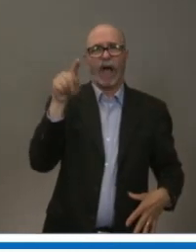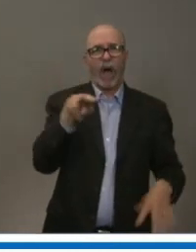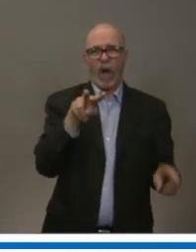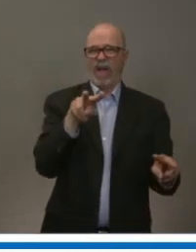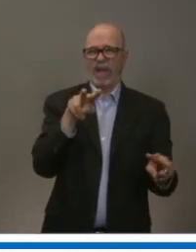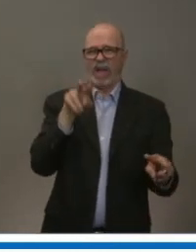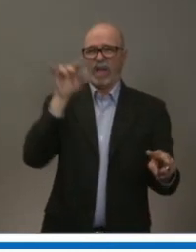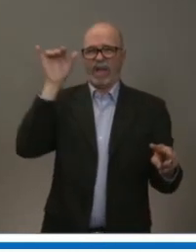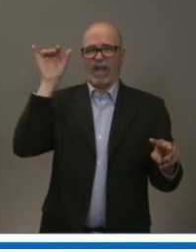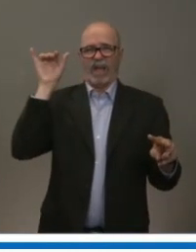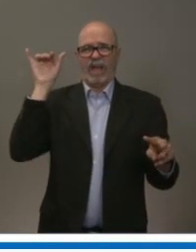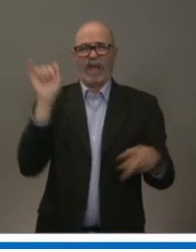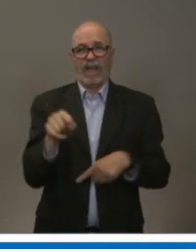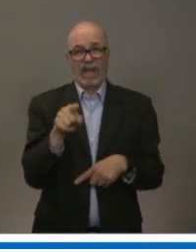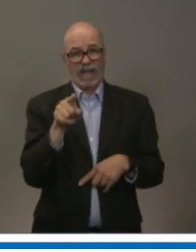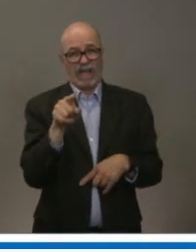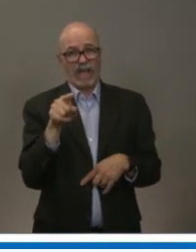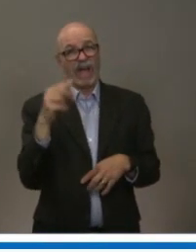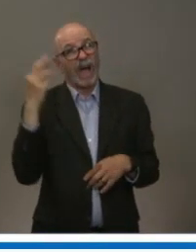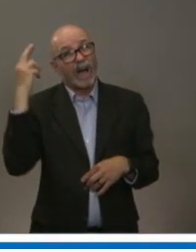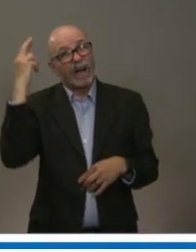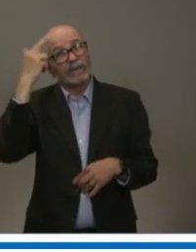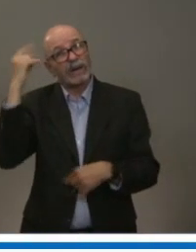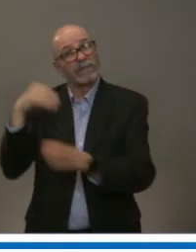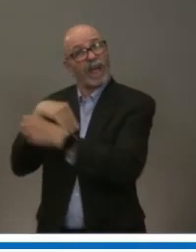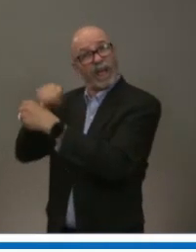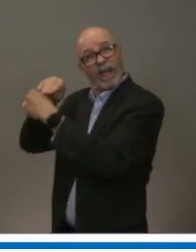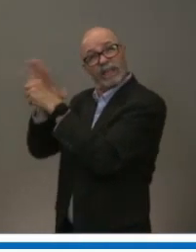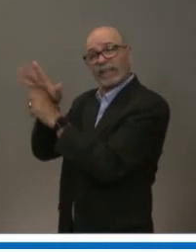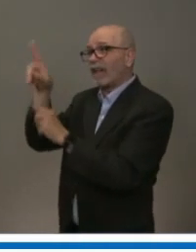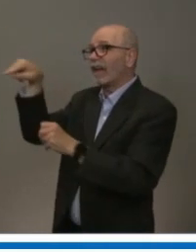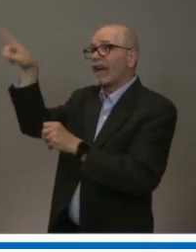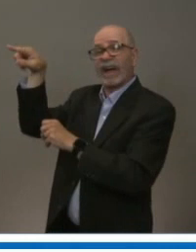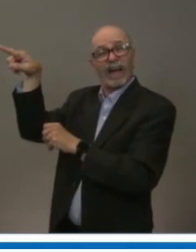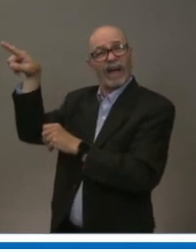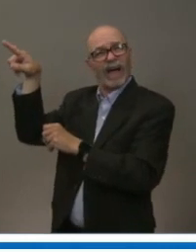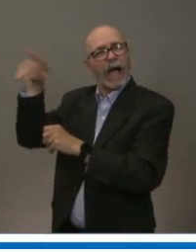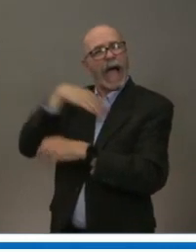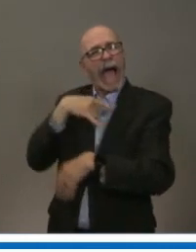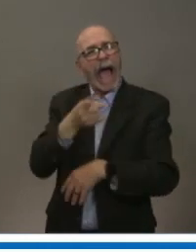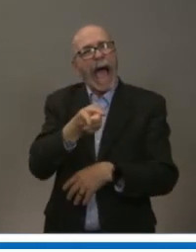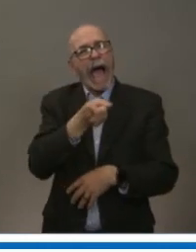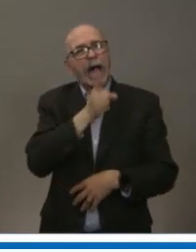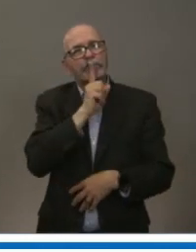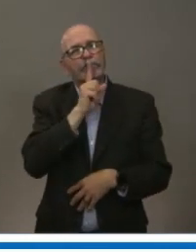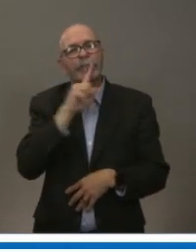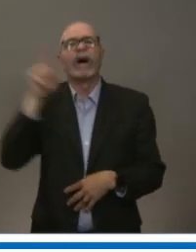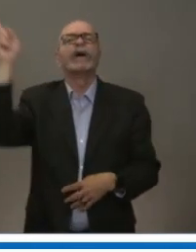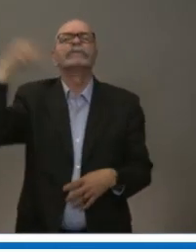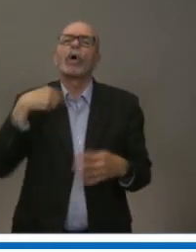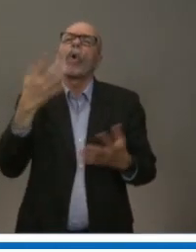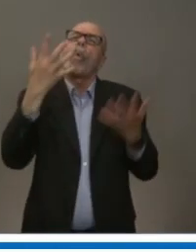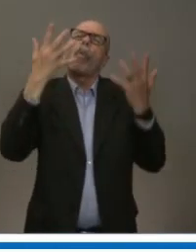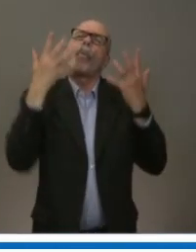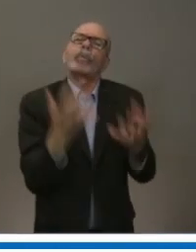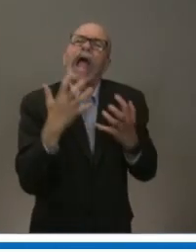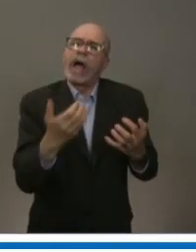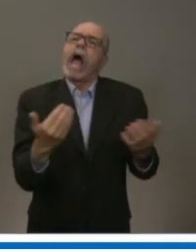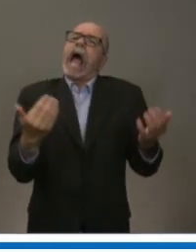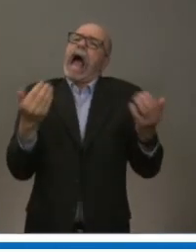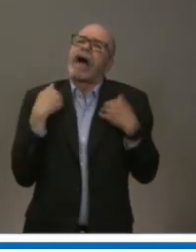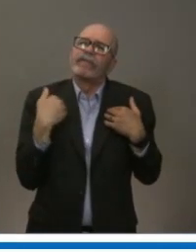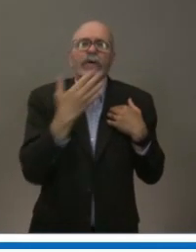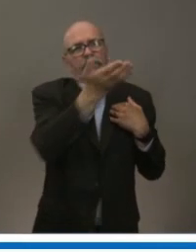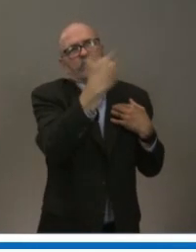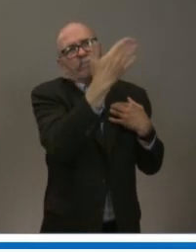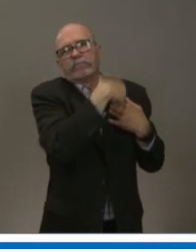not because of an outbreak or an increase of activity, but rather for prevention and to give the community better